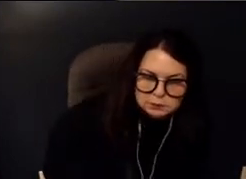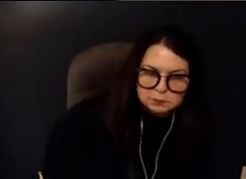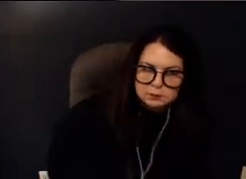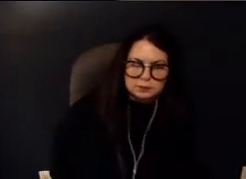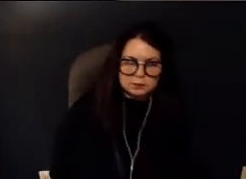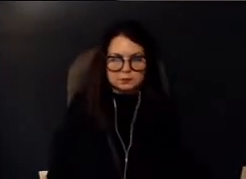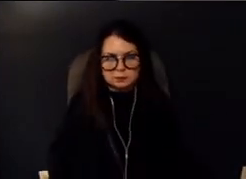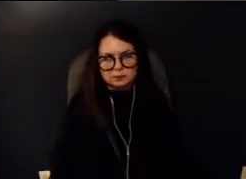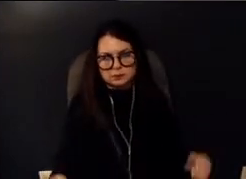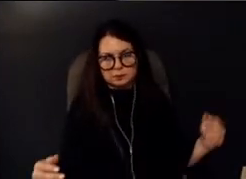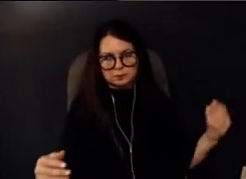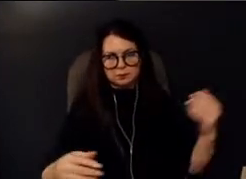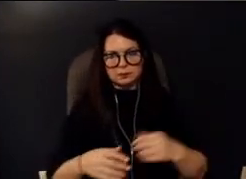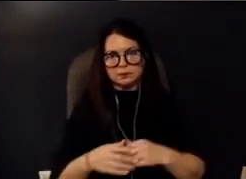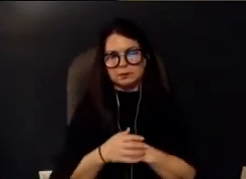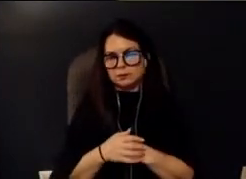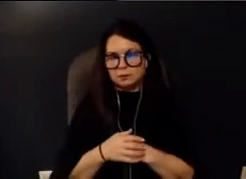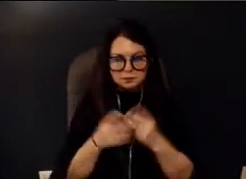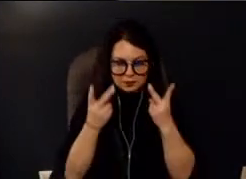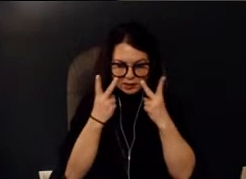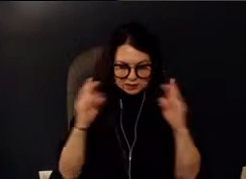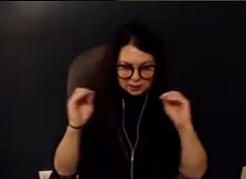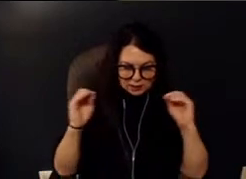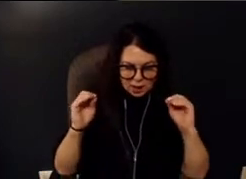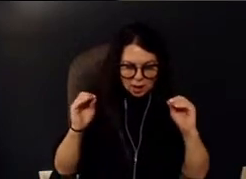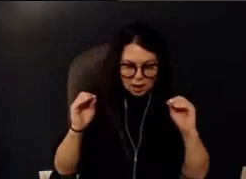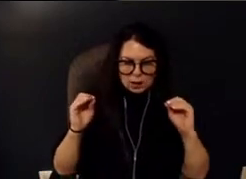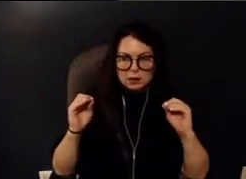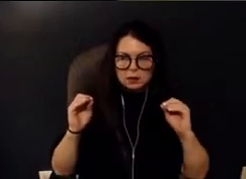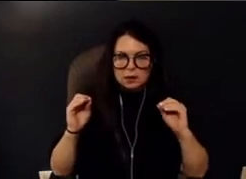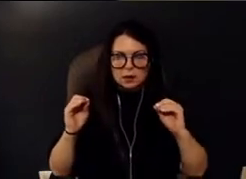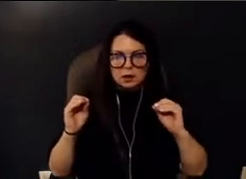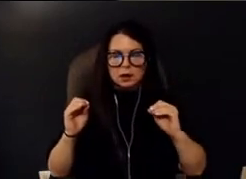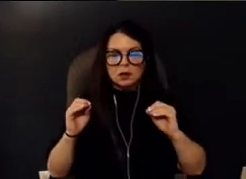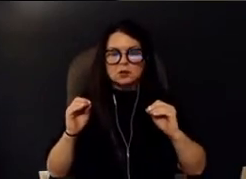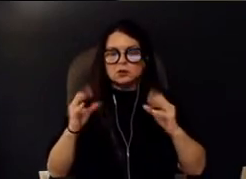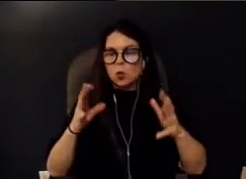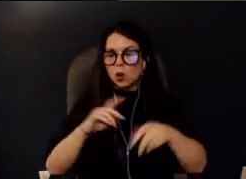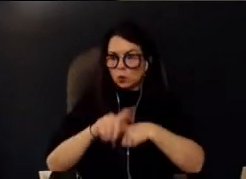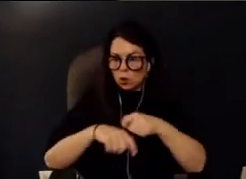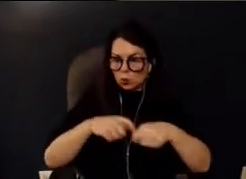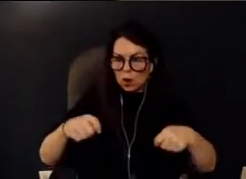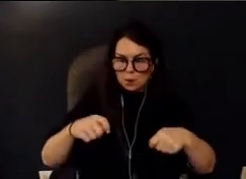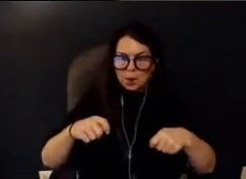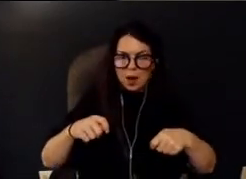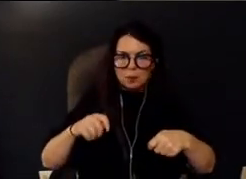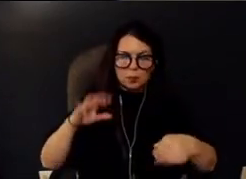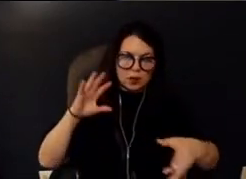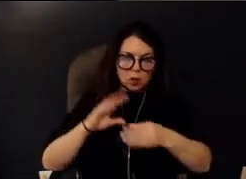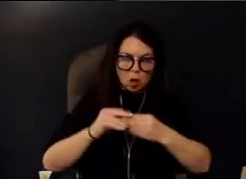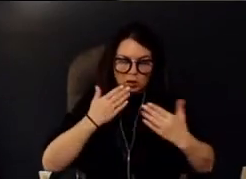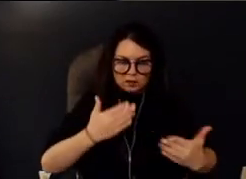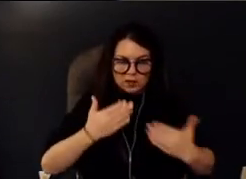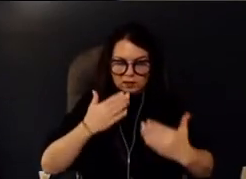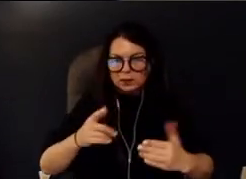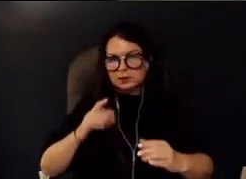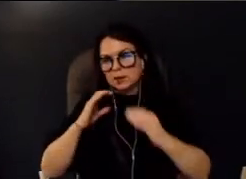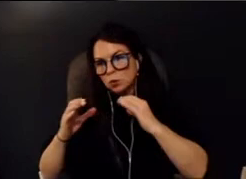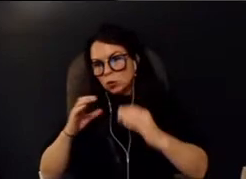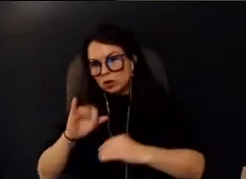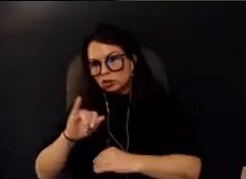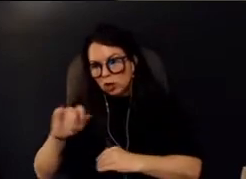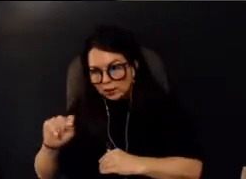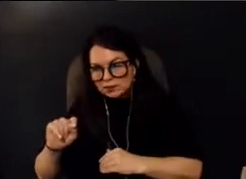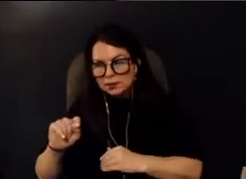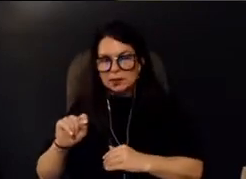I don't see any, so I will wrap by echoing all of the thanks for the staff who've made these meetings possible, our communications and IT and clerk staff and all